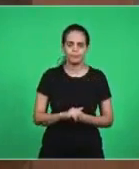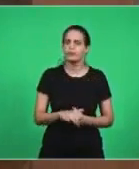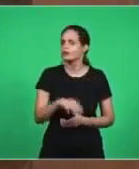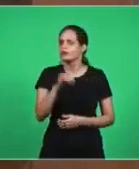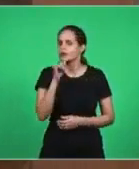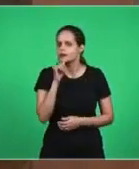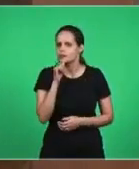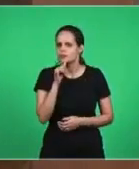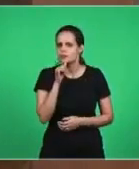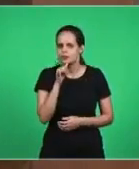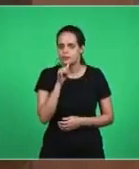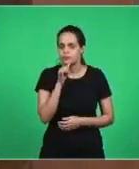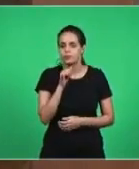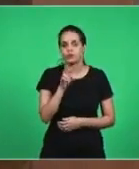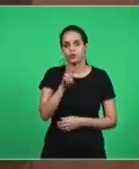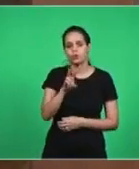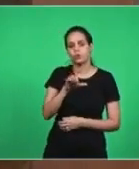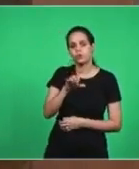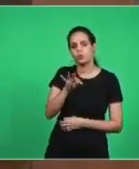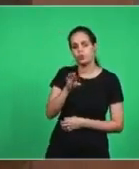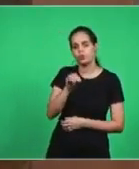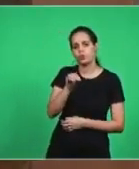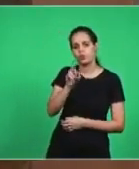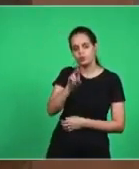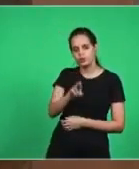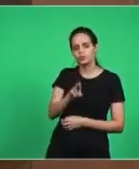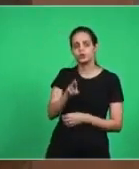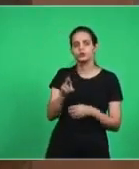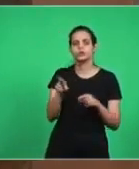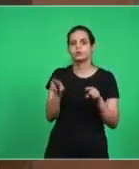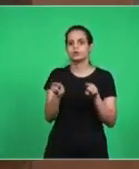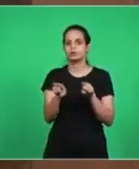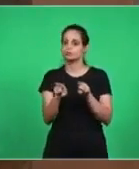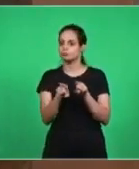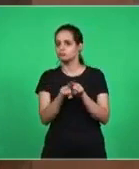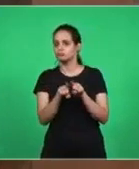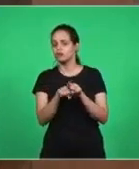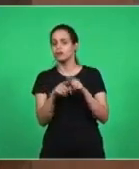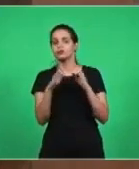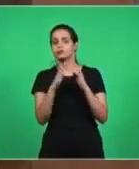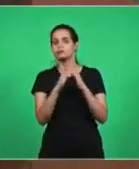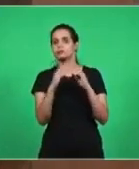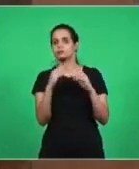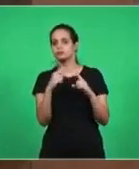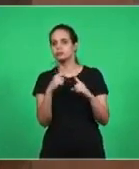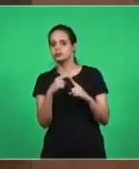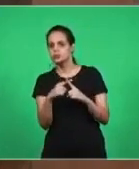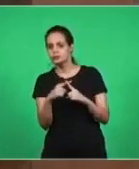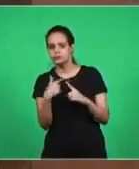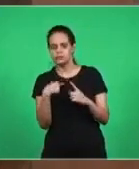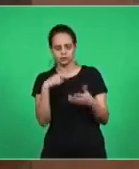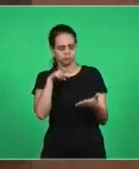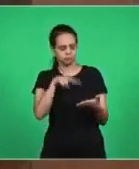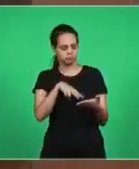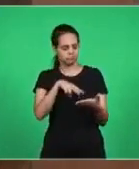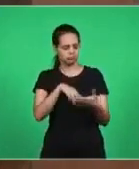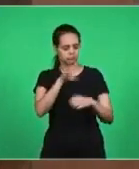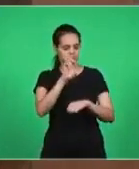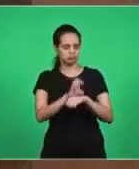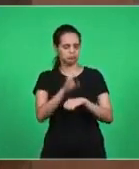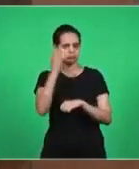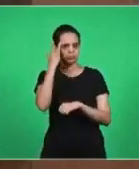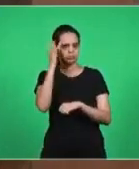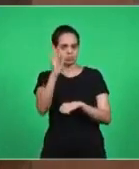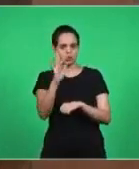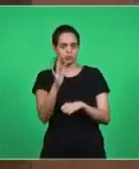to point out here about Vitor Melo from the Church of Paraíso in Brazil. I don't know which area, or actually